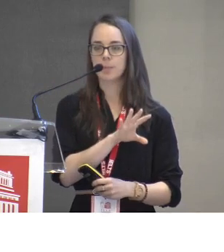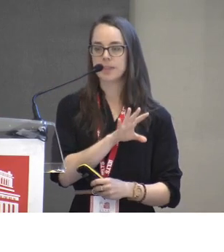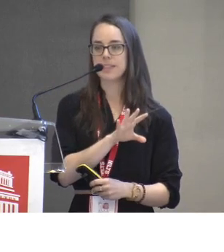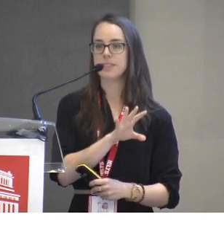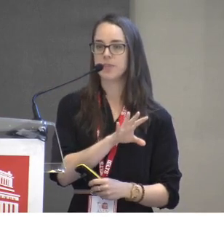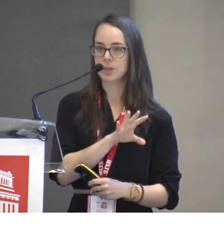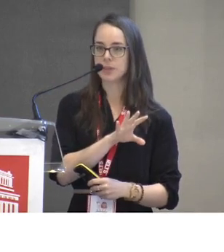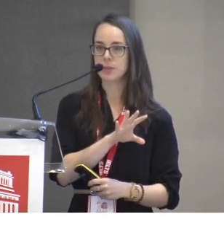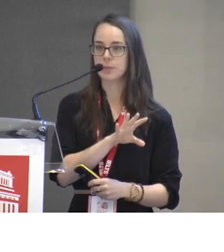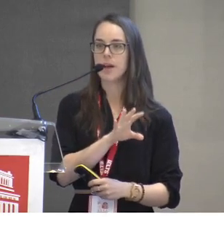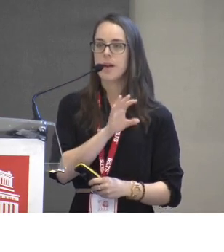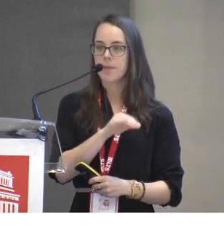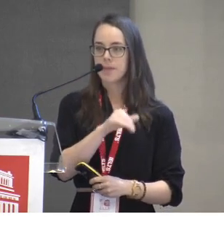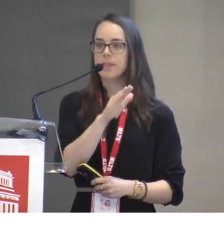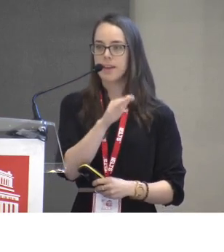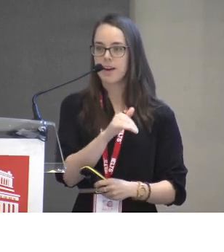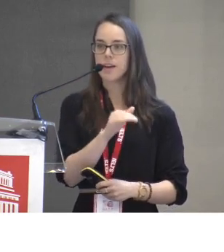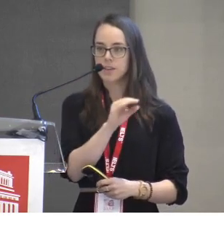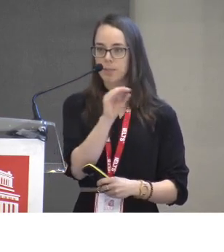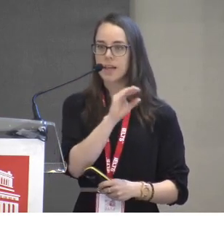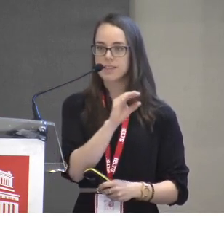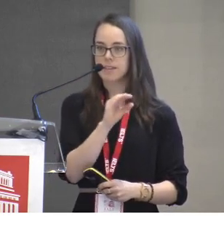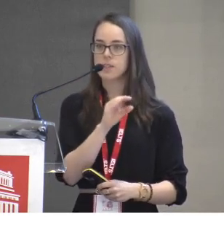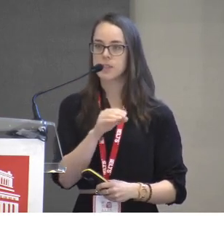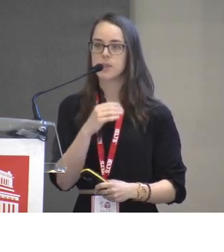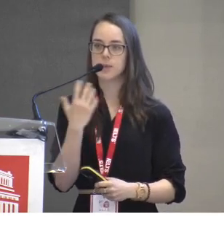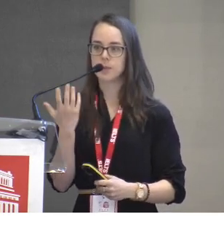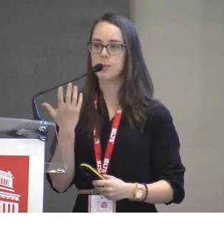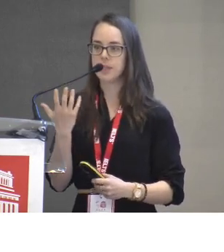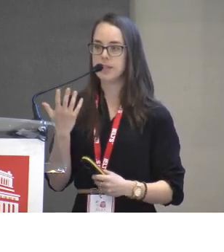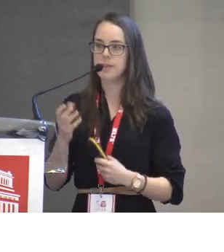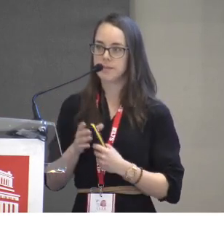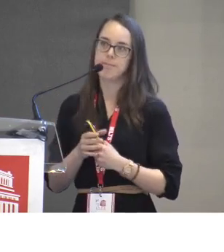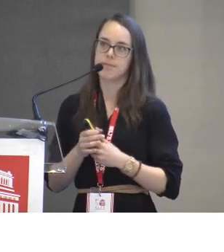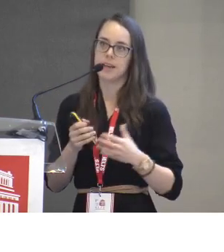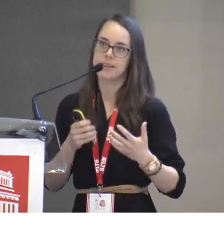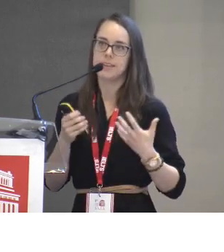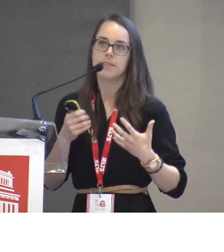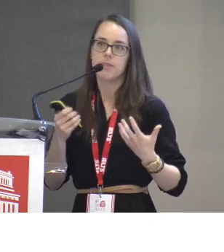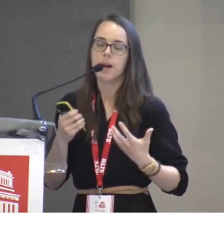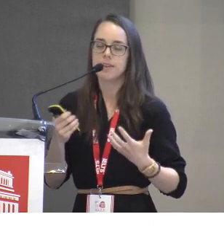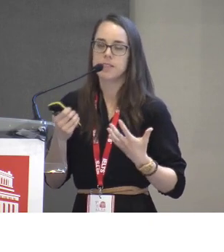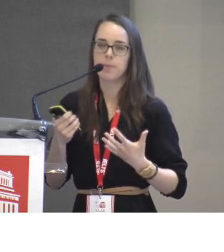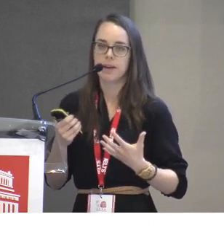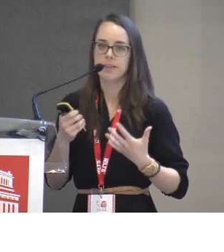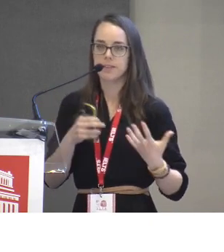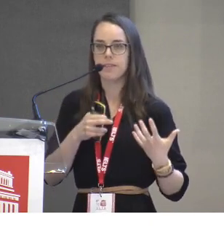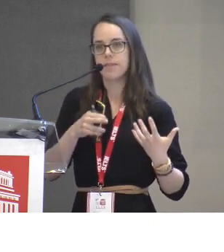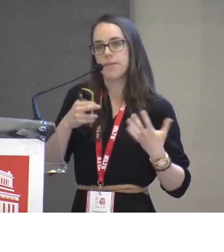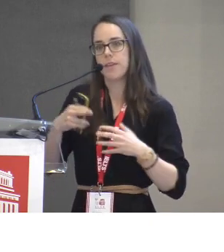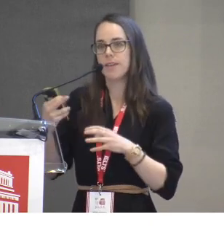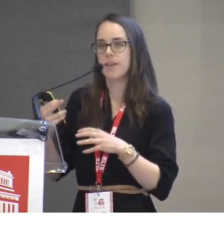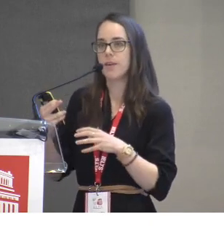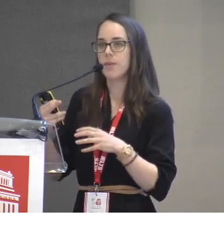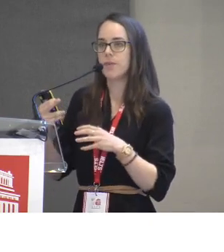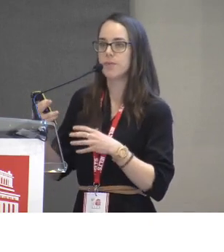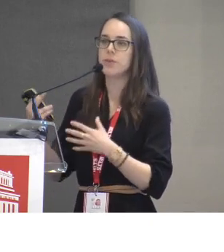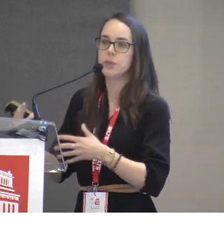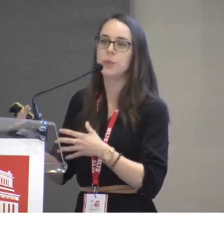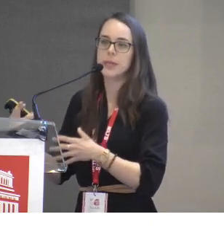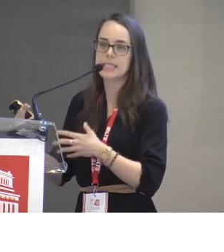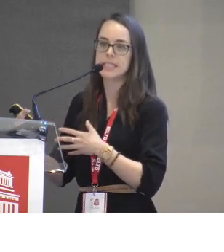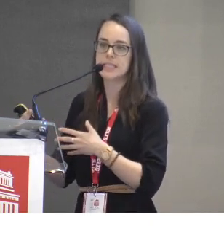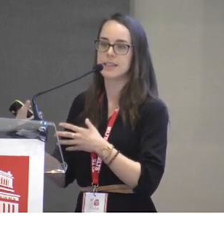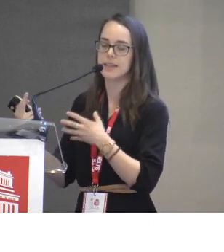in companion volume, they are the plus levels, so we are inspired from